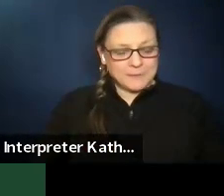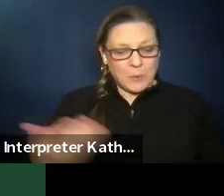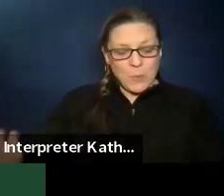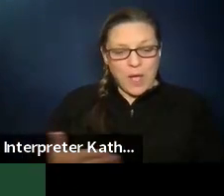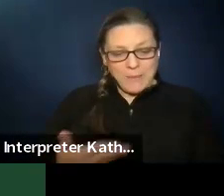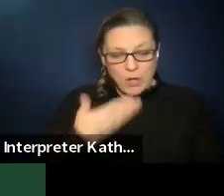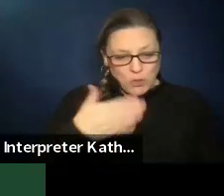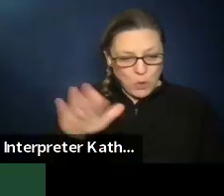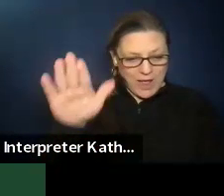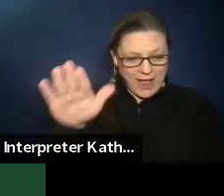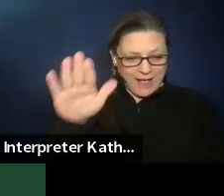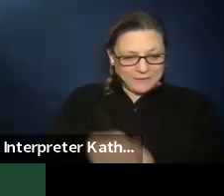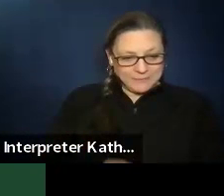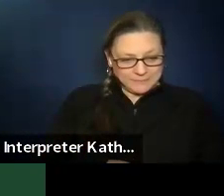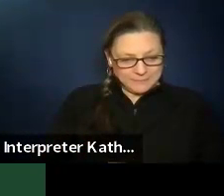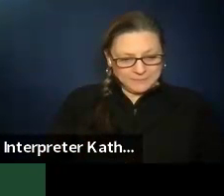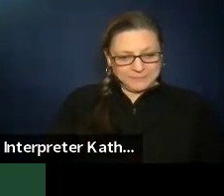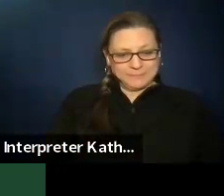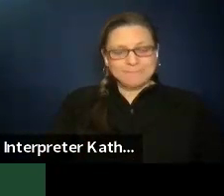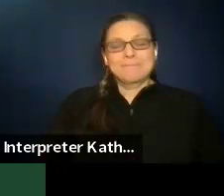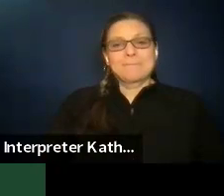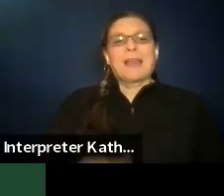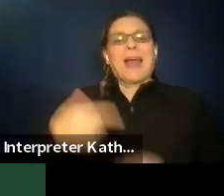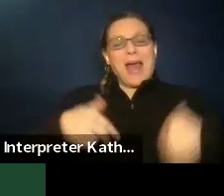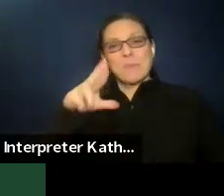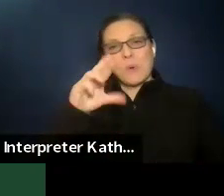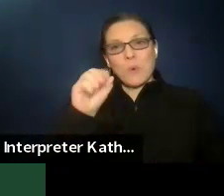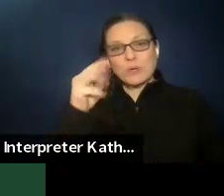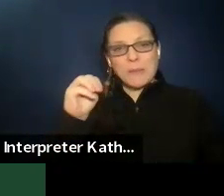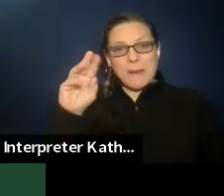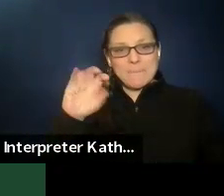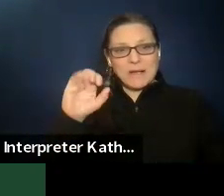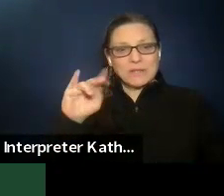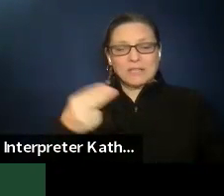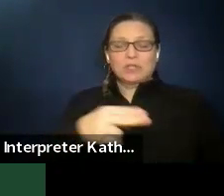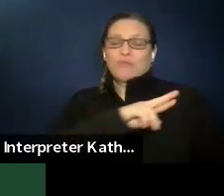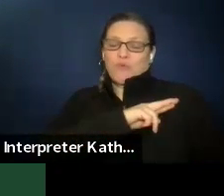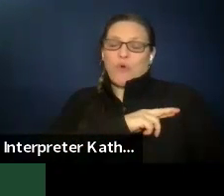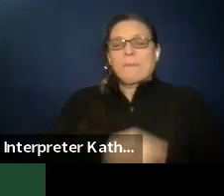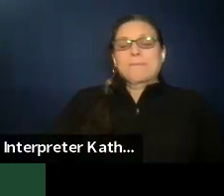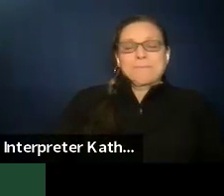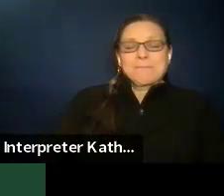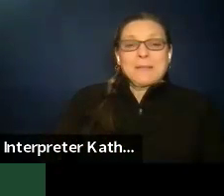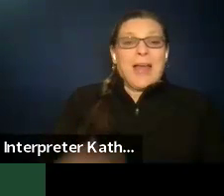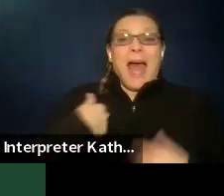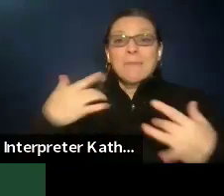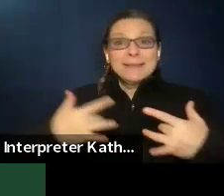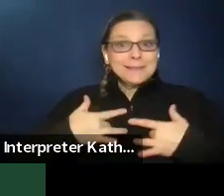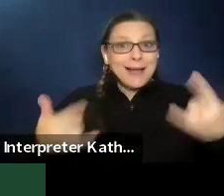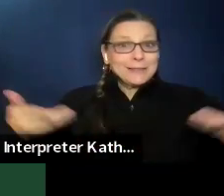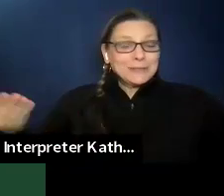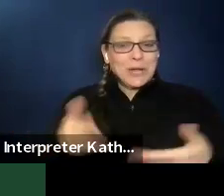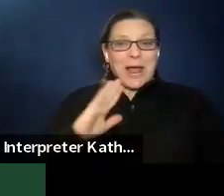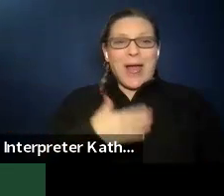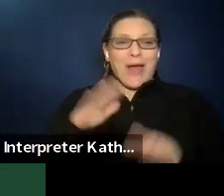Welcome and good afternoon, everyone. I'm Rotem Moscovich, Editorial Director of Knopf Books for Young Readers, and I'm delighted to introduce